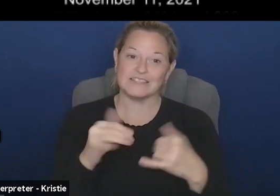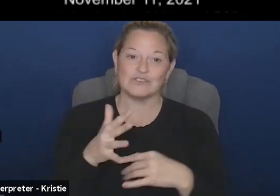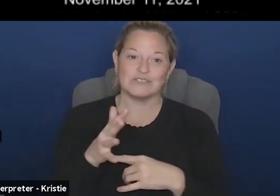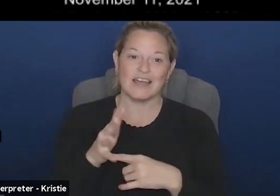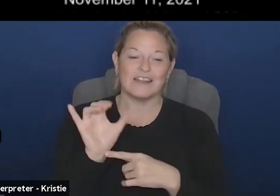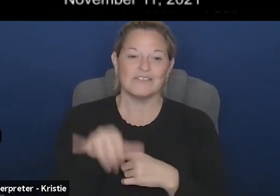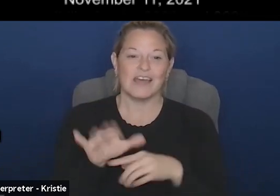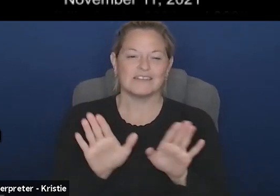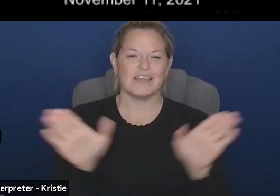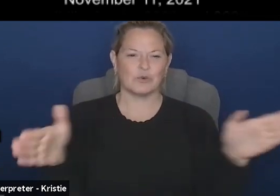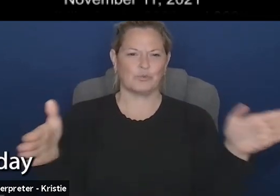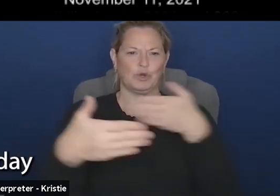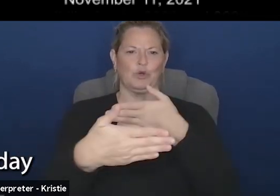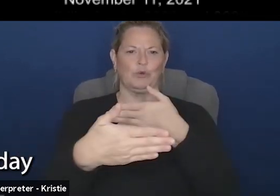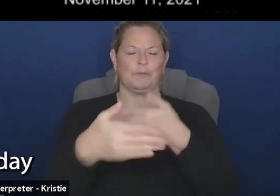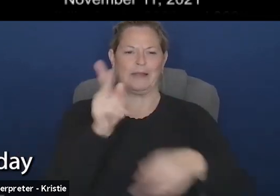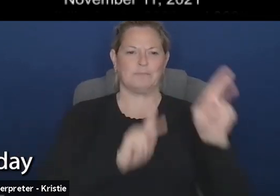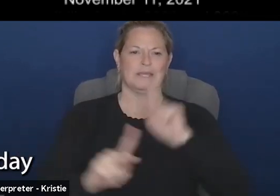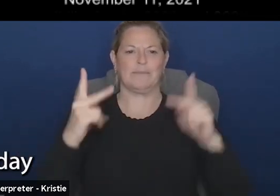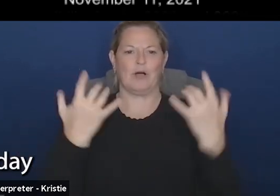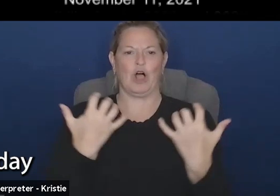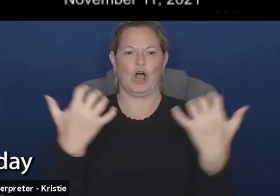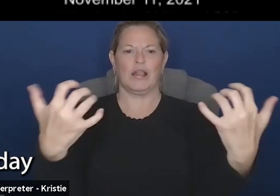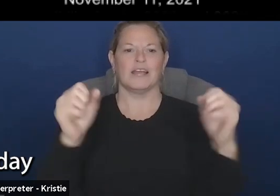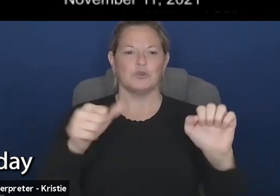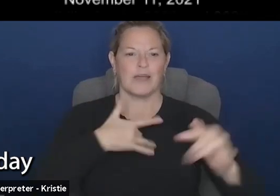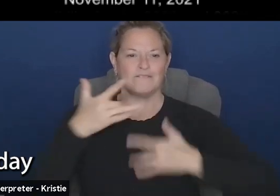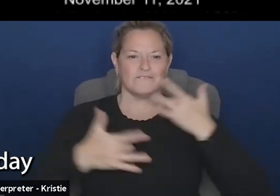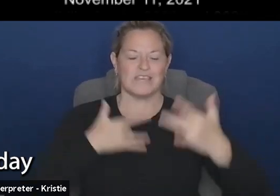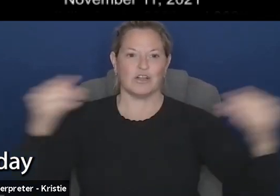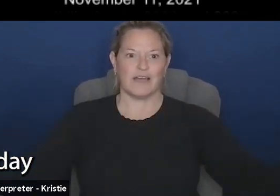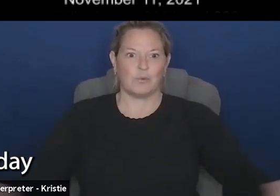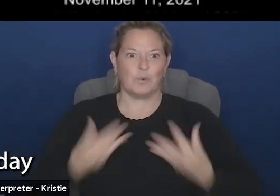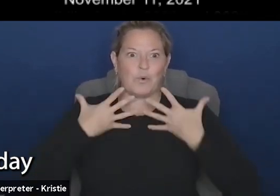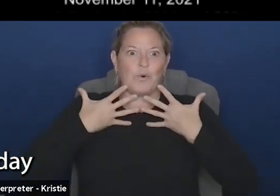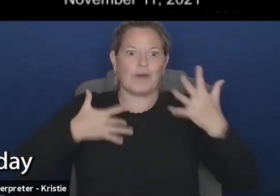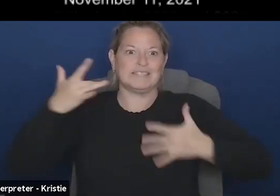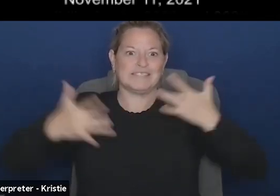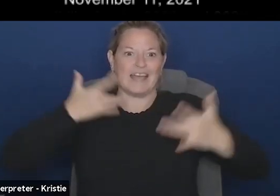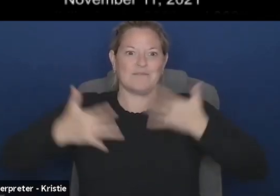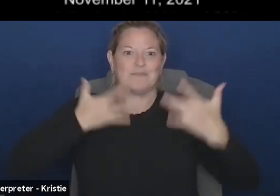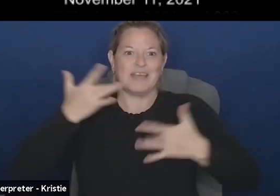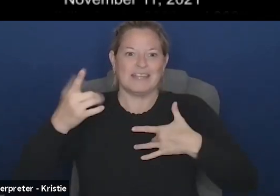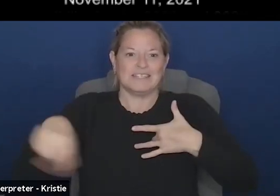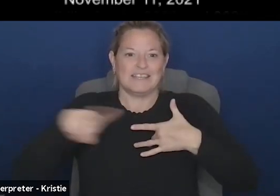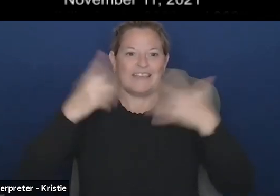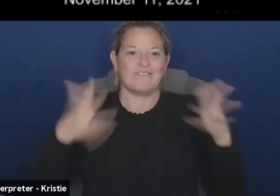the room and, the people in it, and you can feel the excitement from everybody having, been through a day and a half